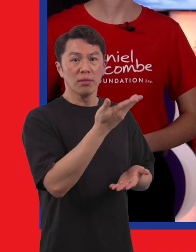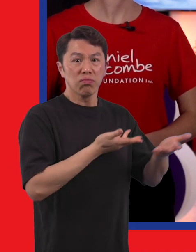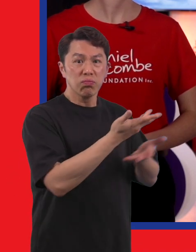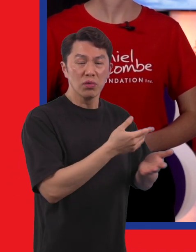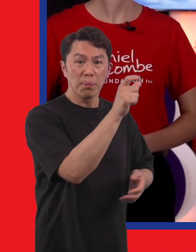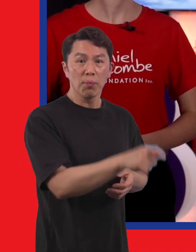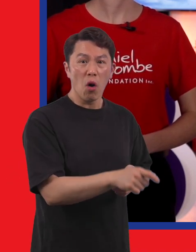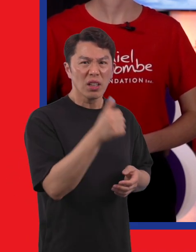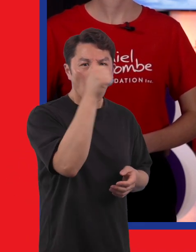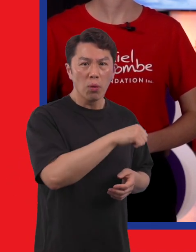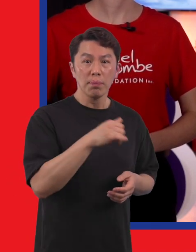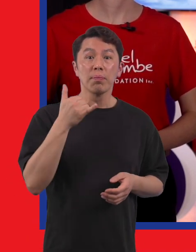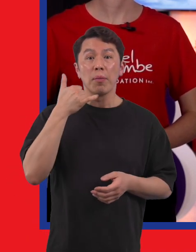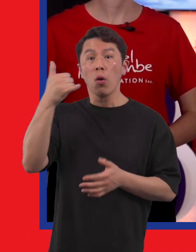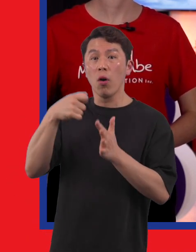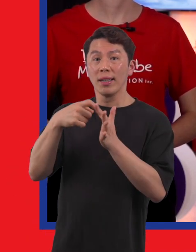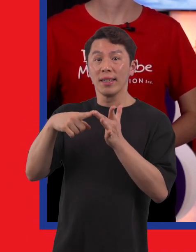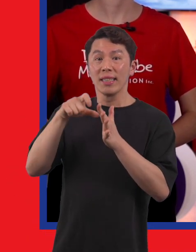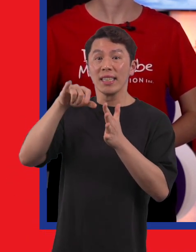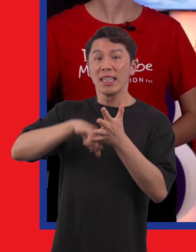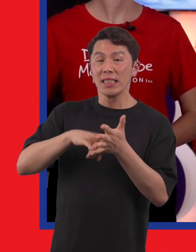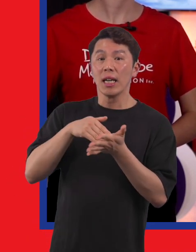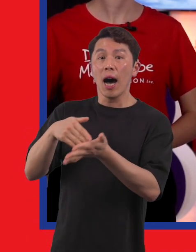yet, you can always call Kids Helpline on